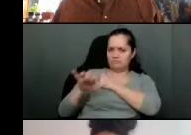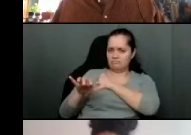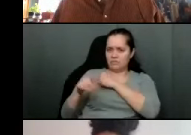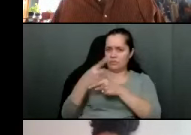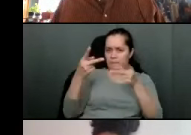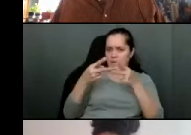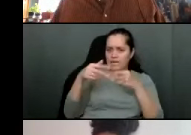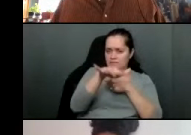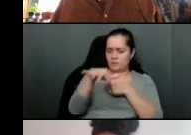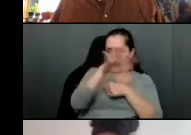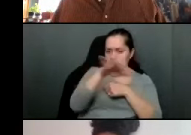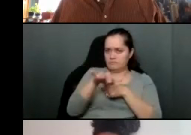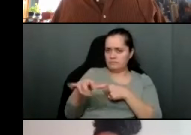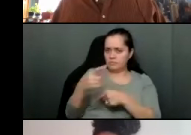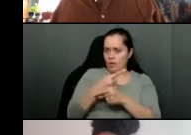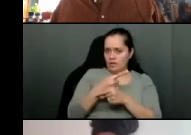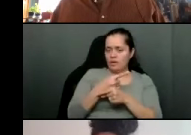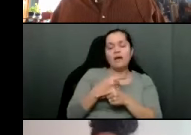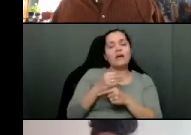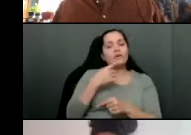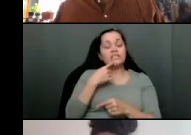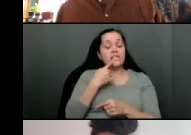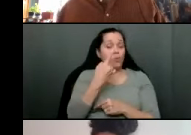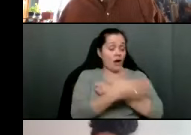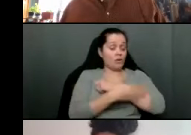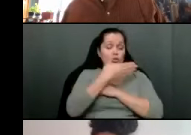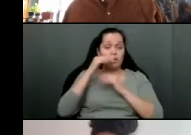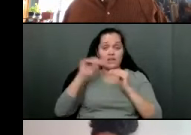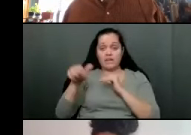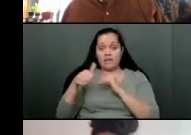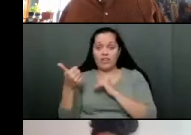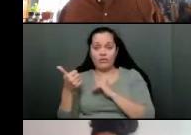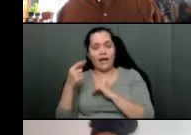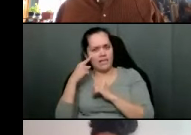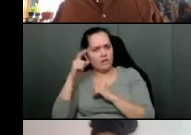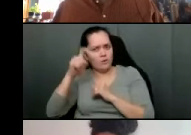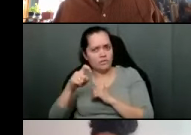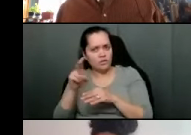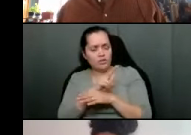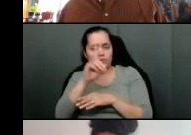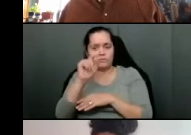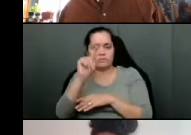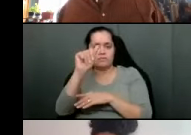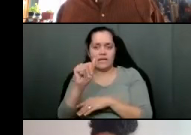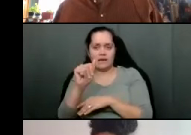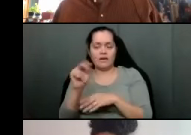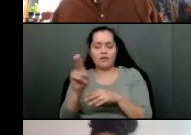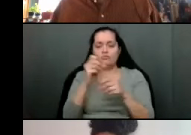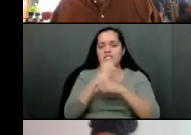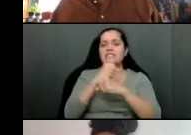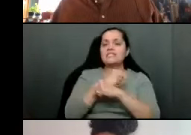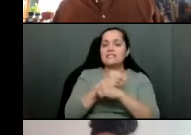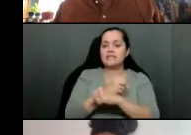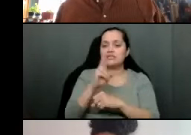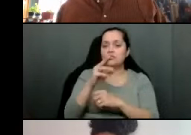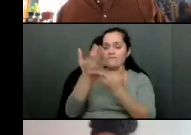are. If we're going to say one country is better than another, I think we should use data. We should use statistics. We should